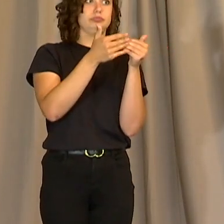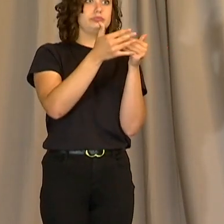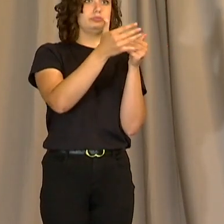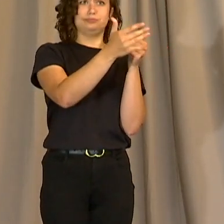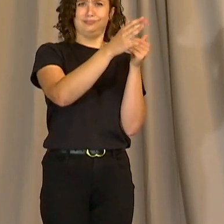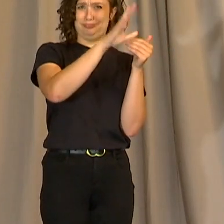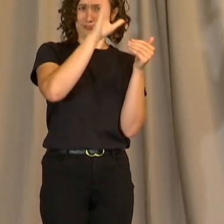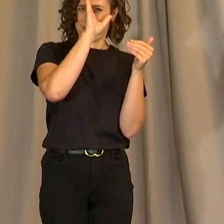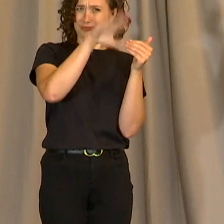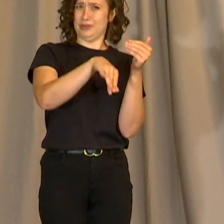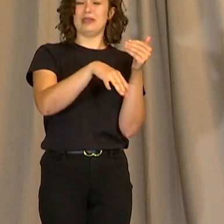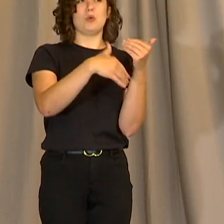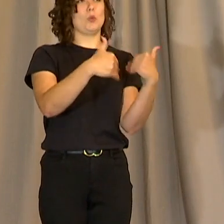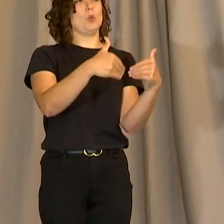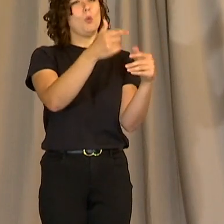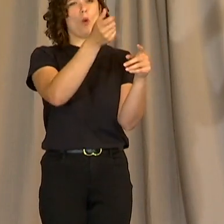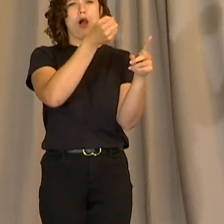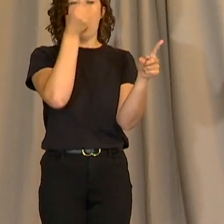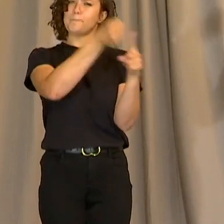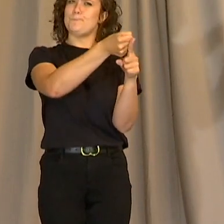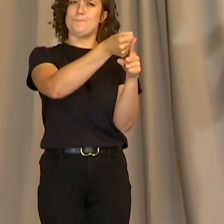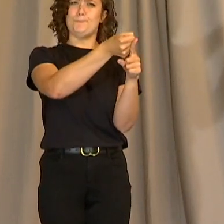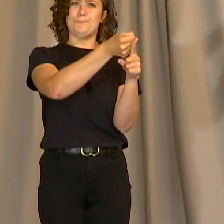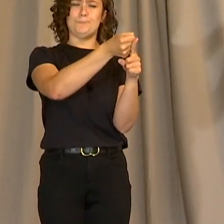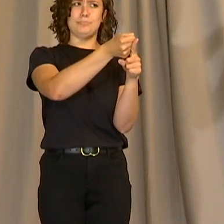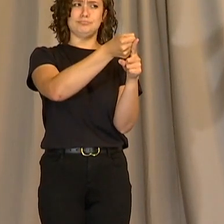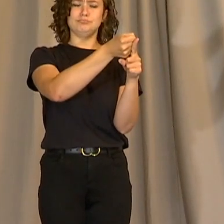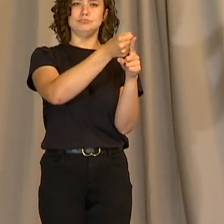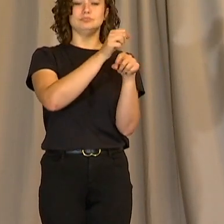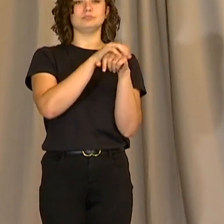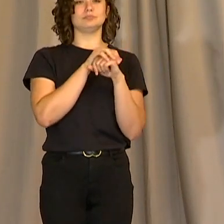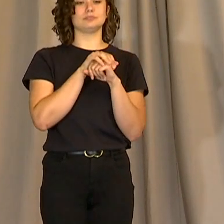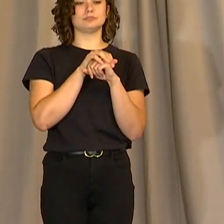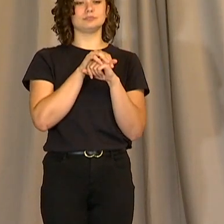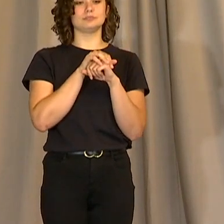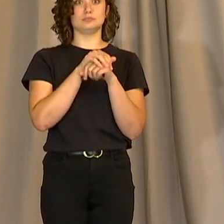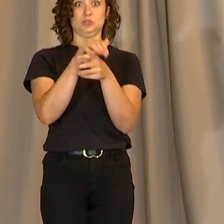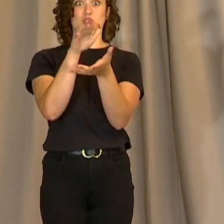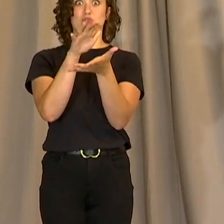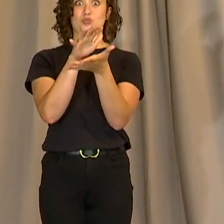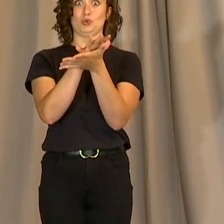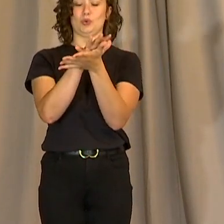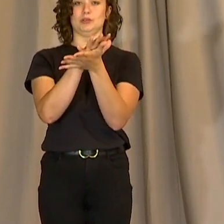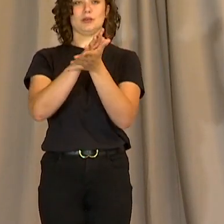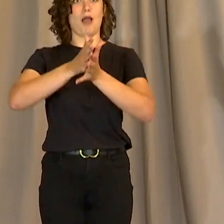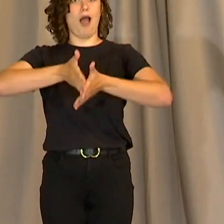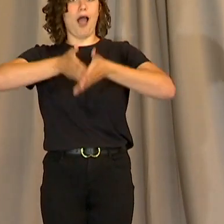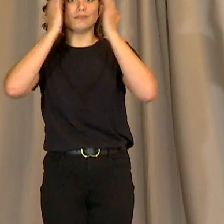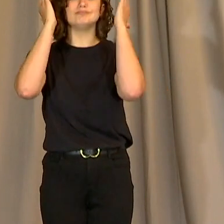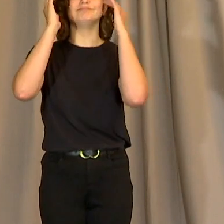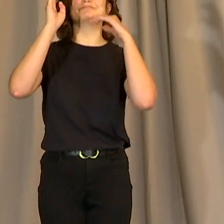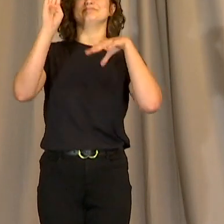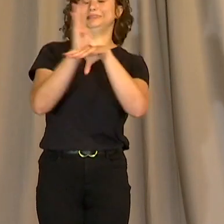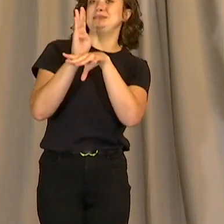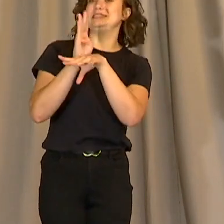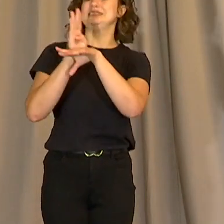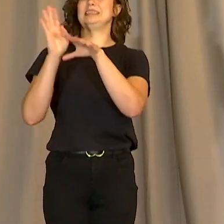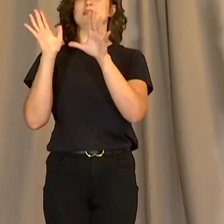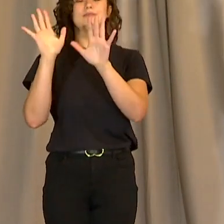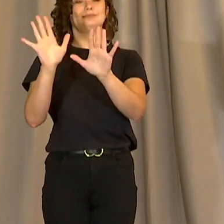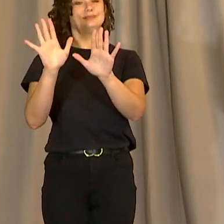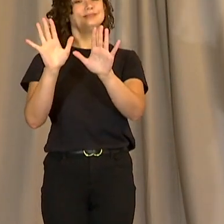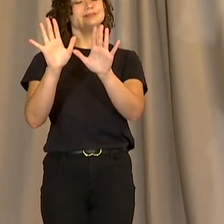huge place to make an impact. And schools are busy, overwhelmed places very often.